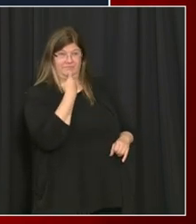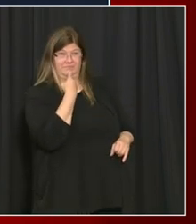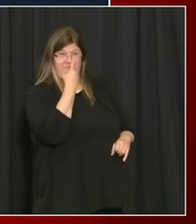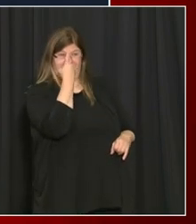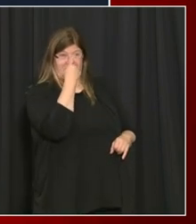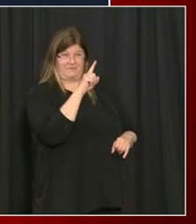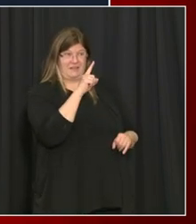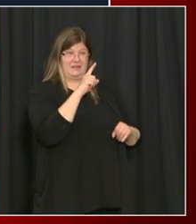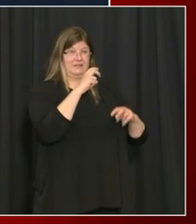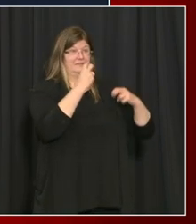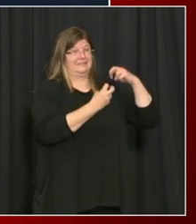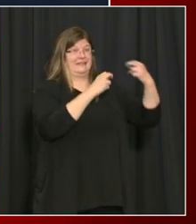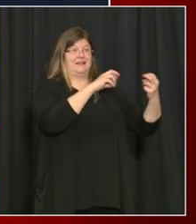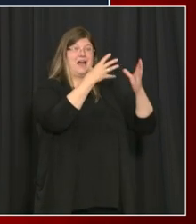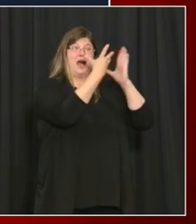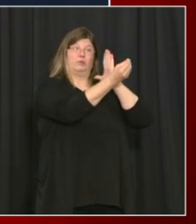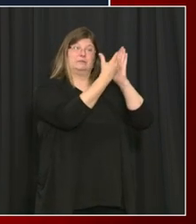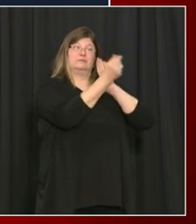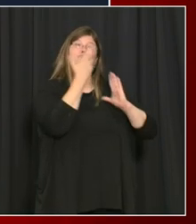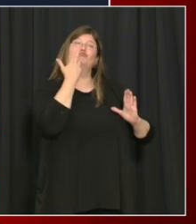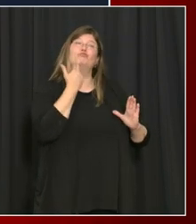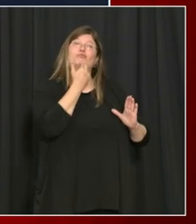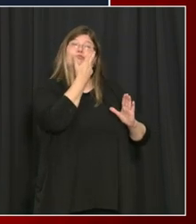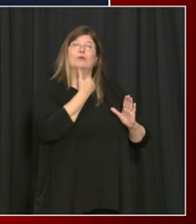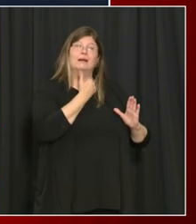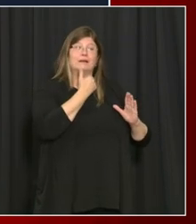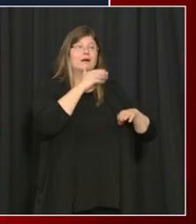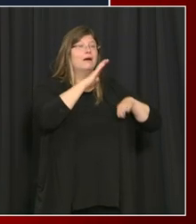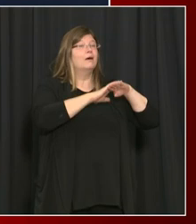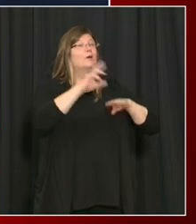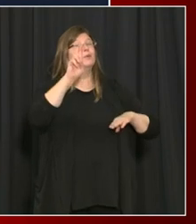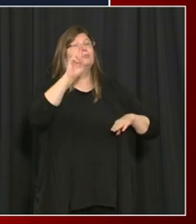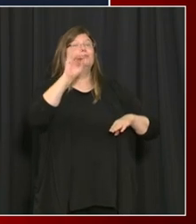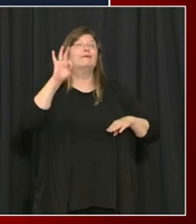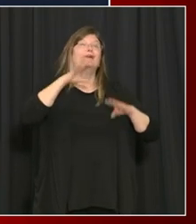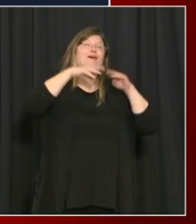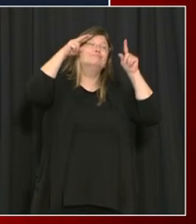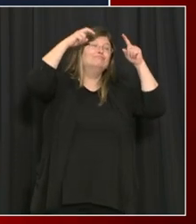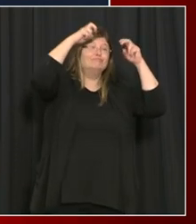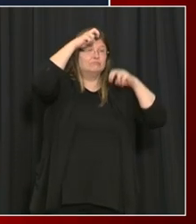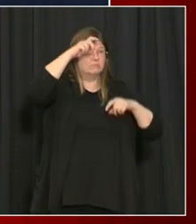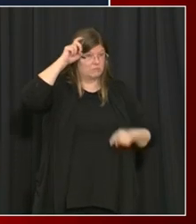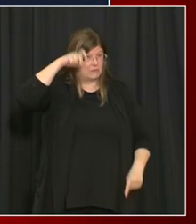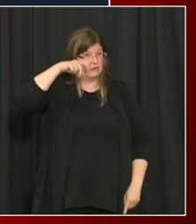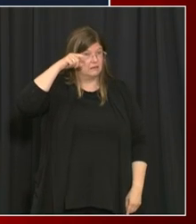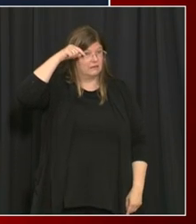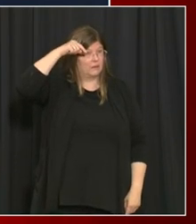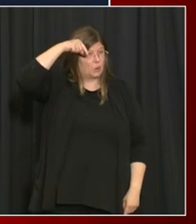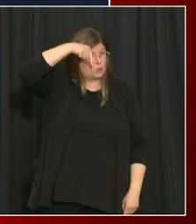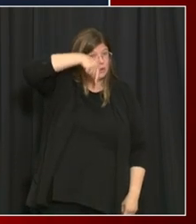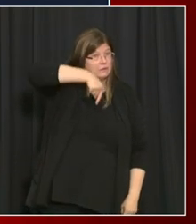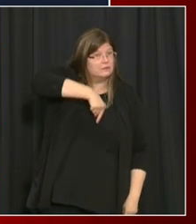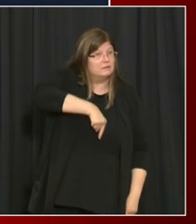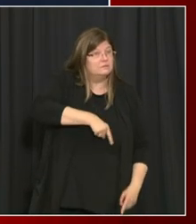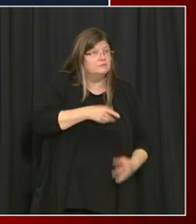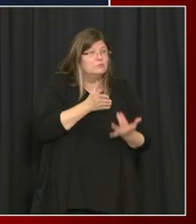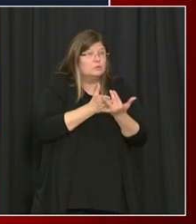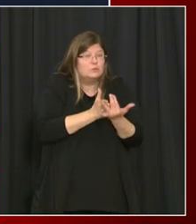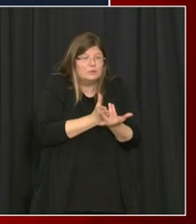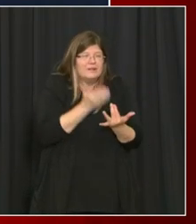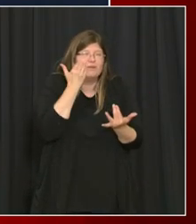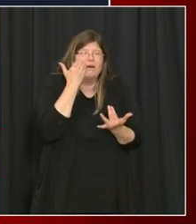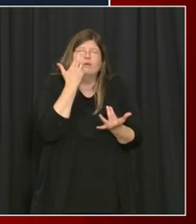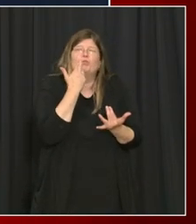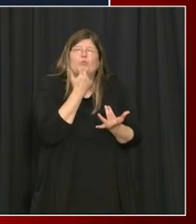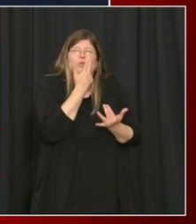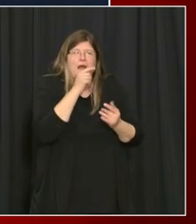if the seating is, say, on the roof or in the back, and you have to go through the restaurant dining room